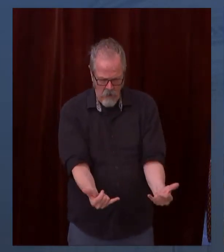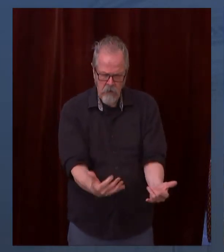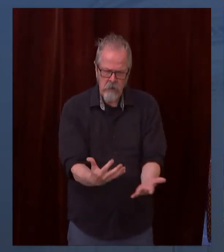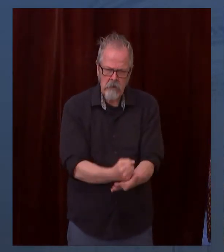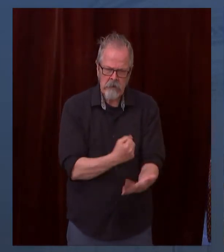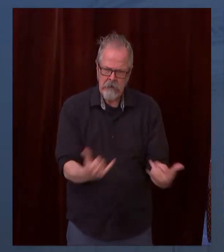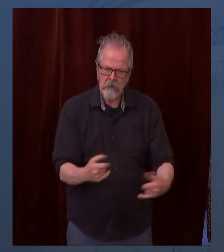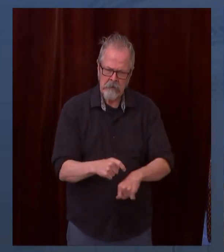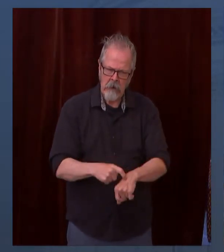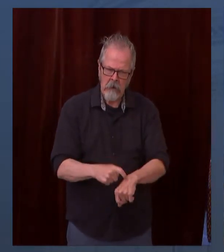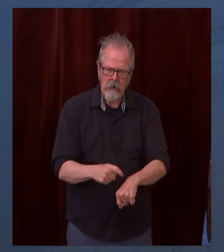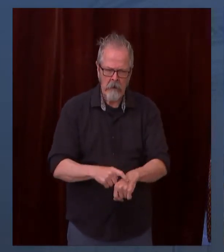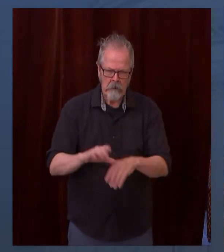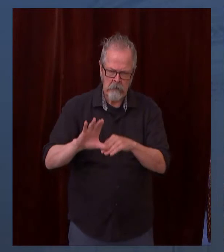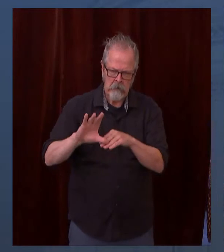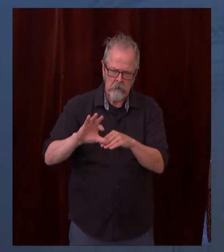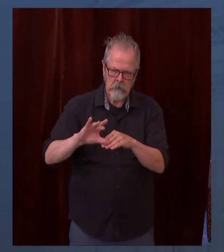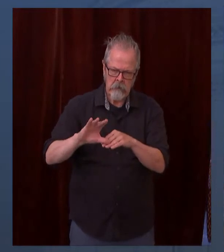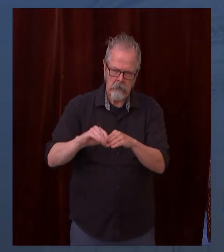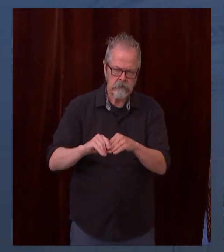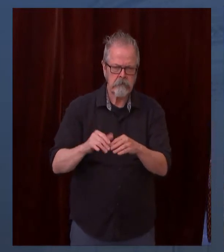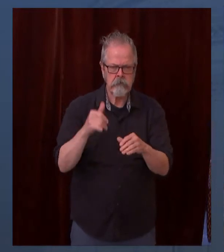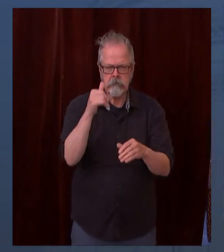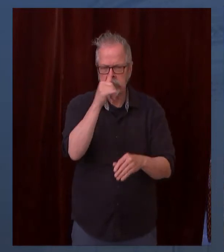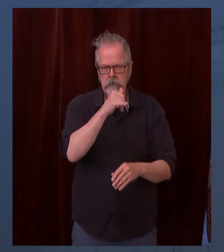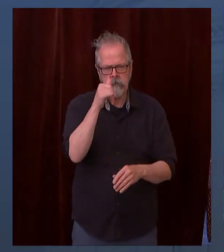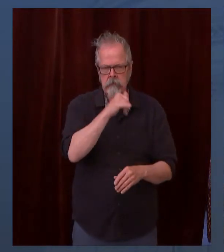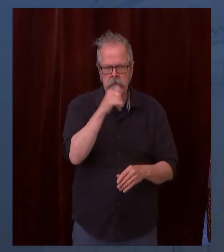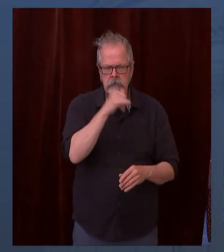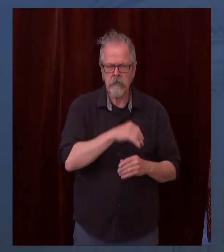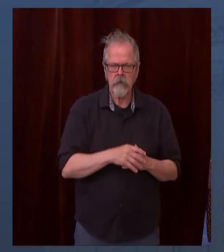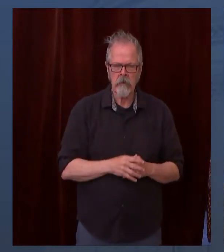let's see, do you want to talk about the pro rata issue, Lacey or Dr. Shaw?